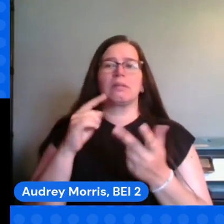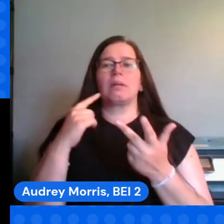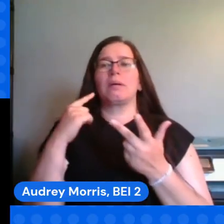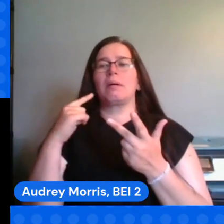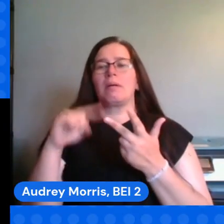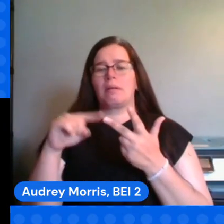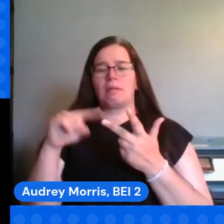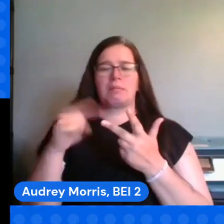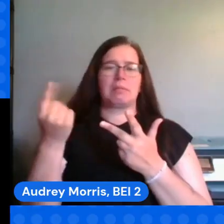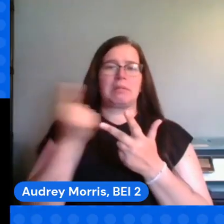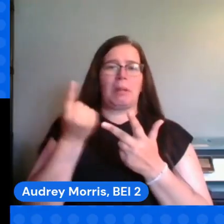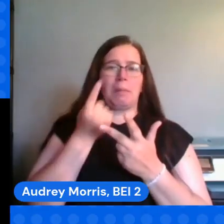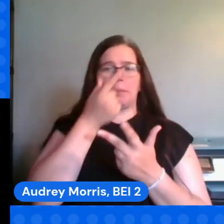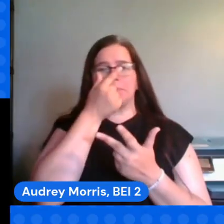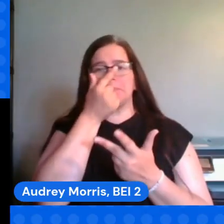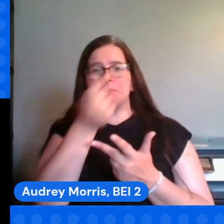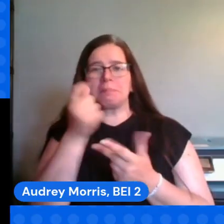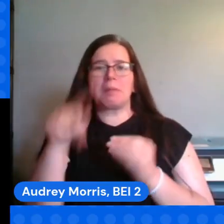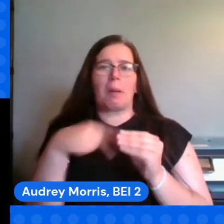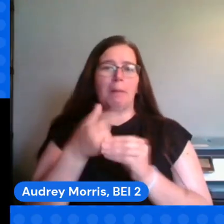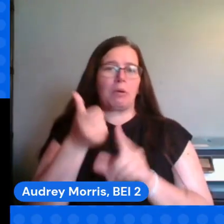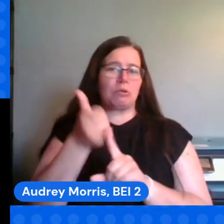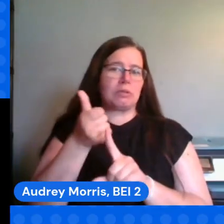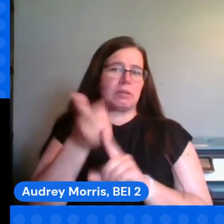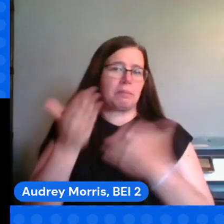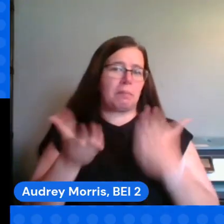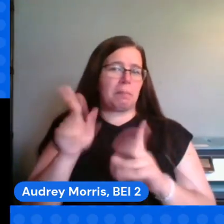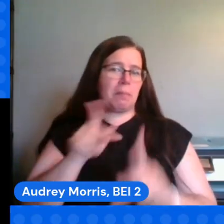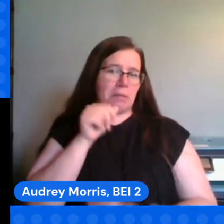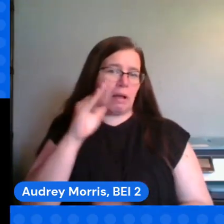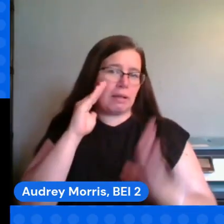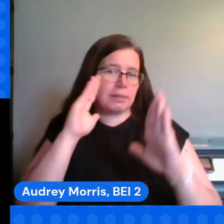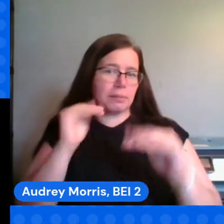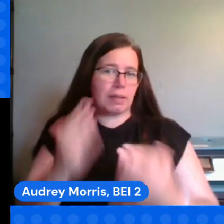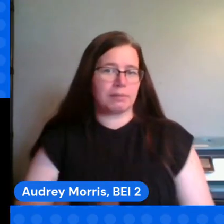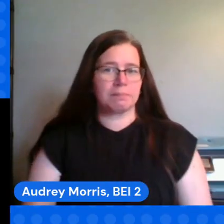some phenomenon about yourself that people might not expect.